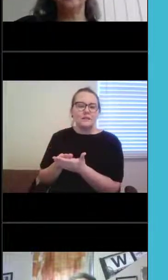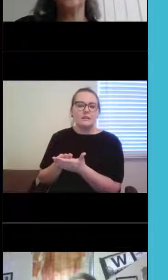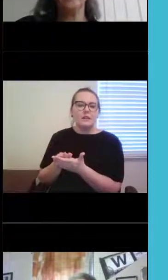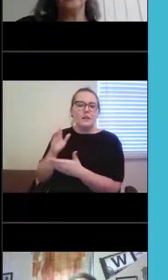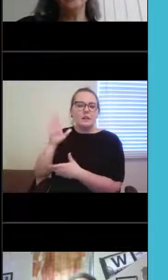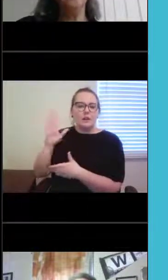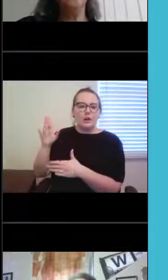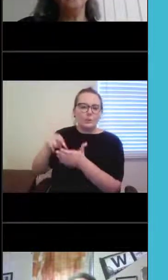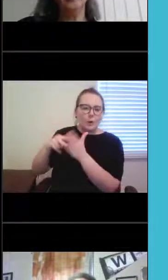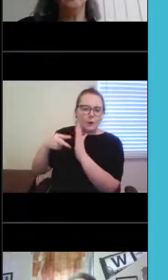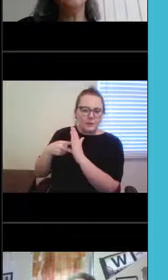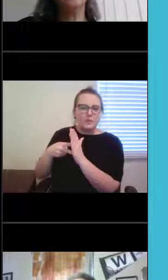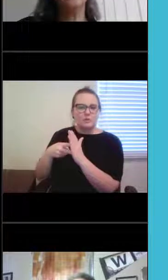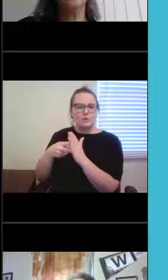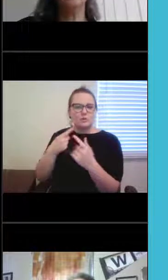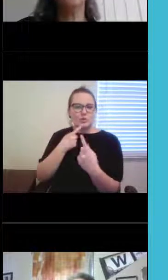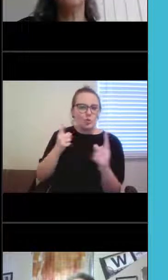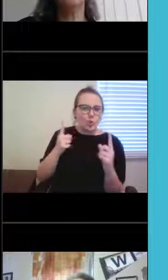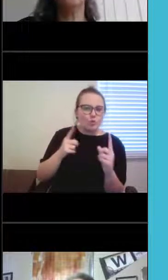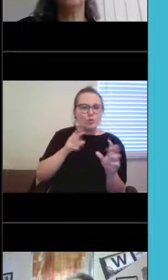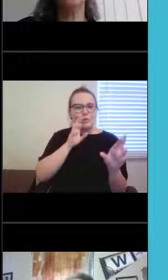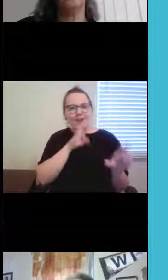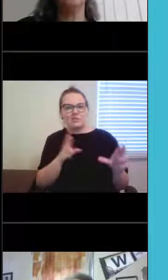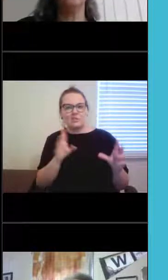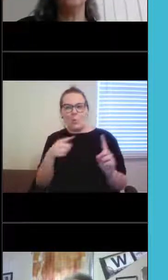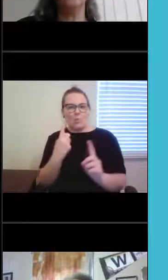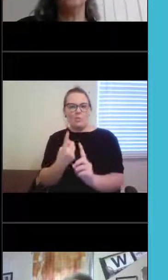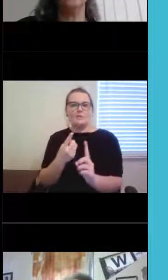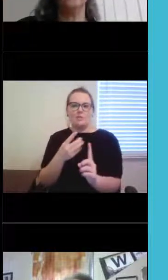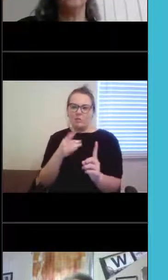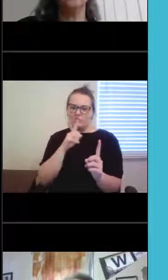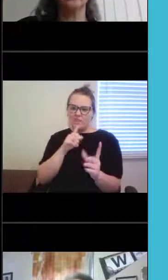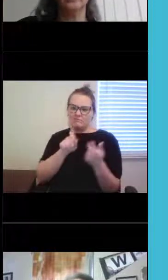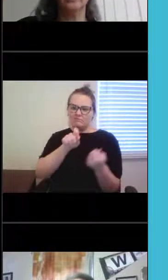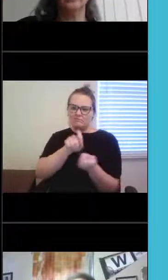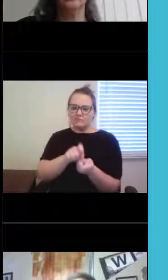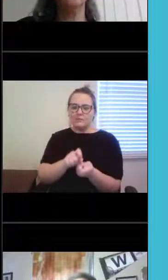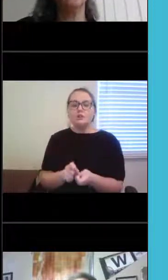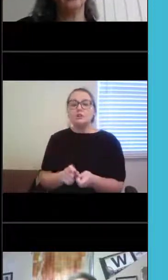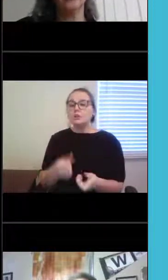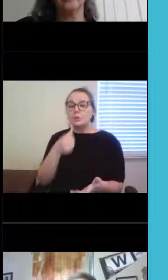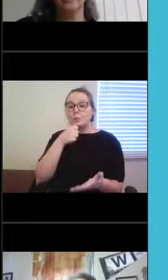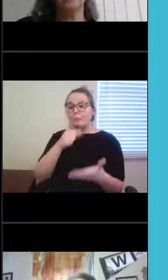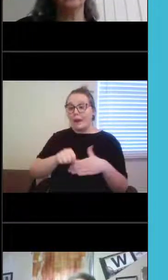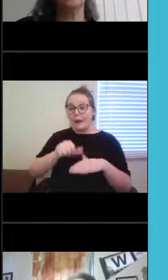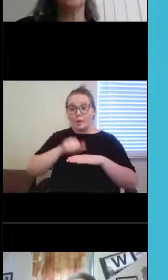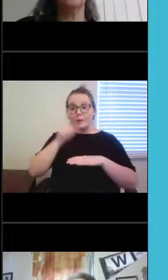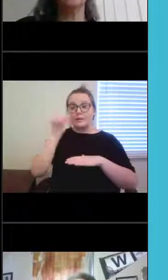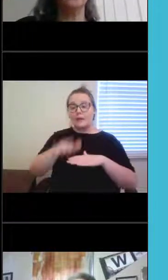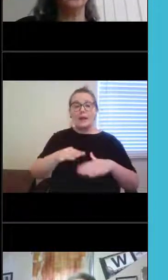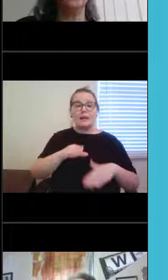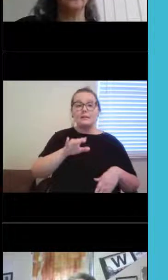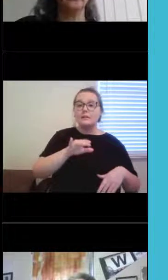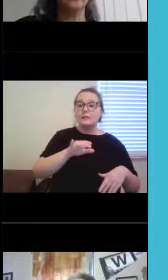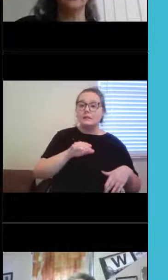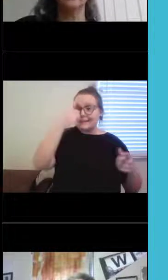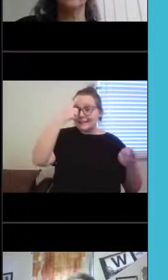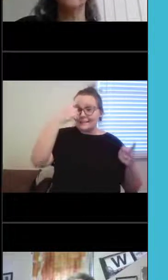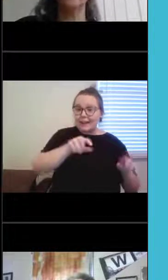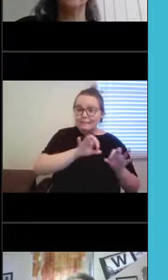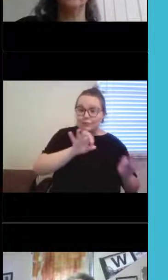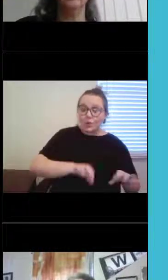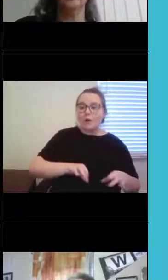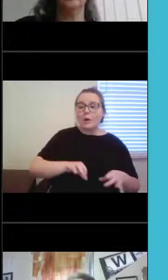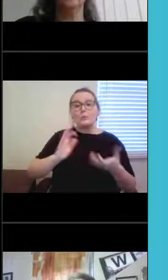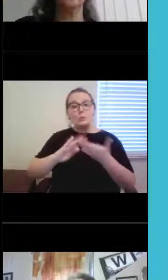reactions. We sent them through the mail study materials, an informed consent form, a community resources